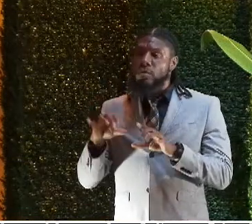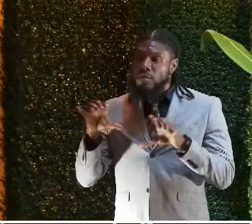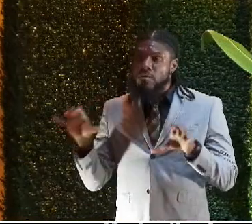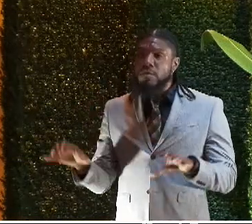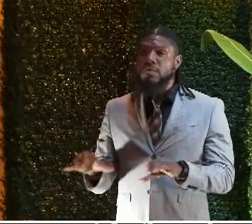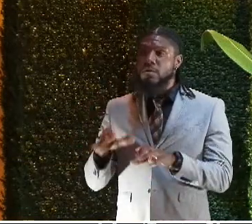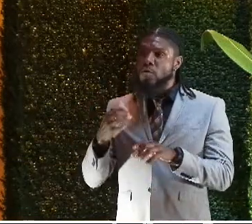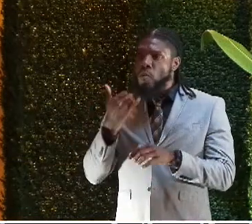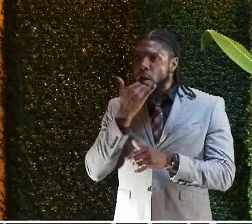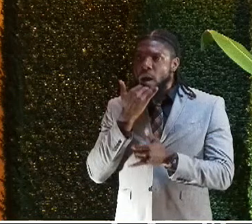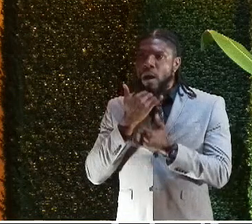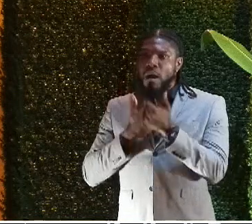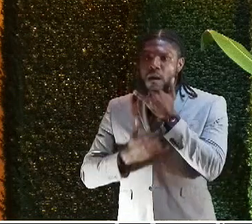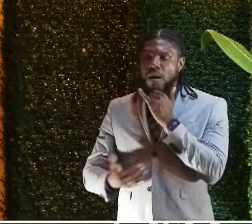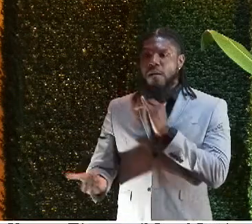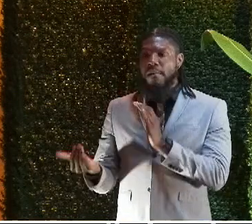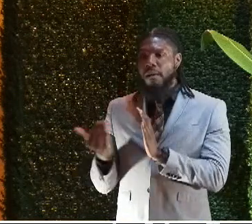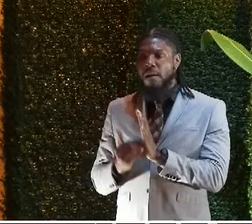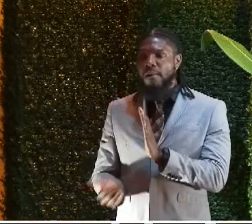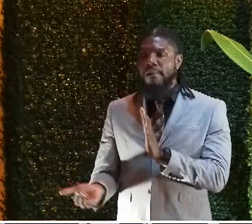incorrect things,